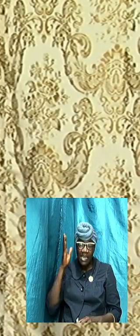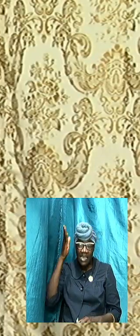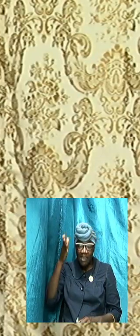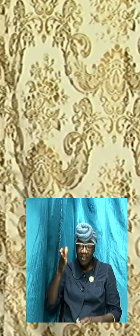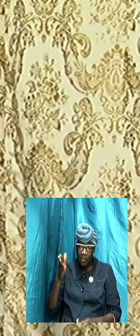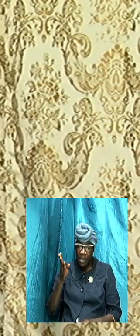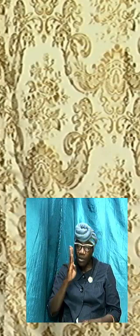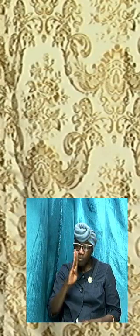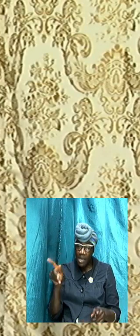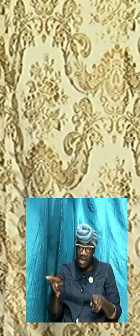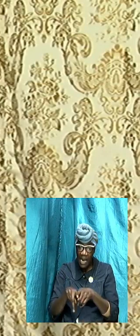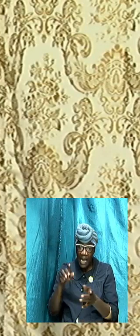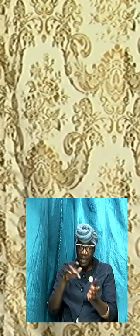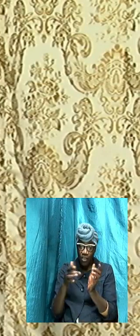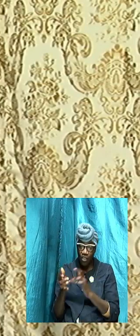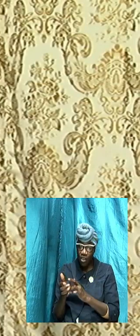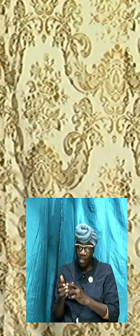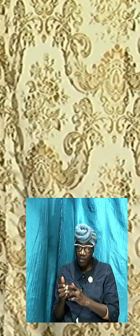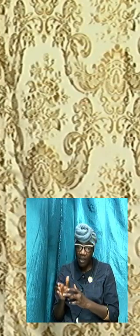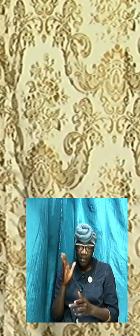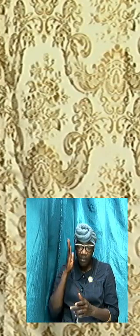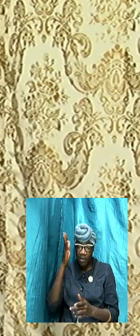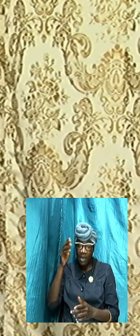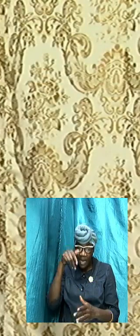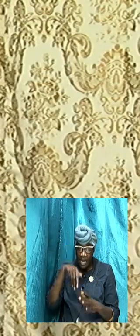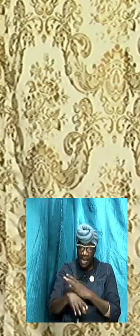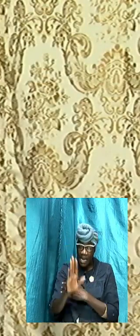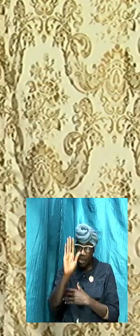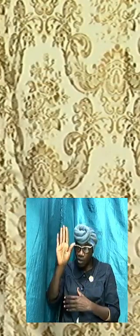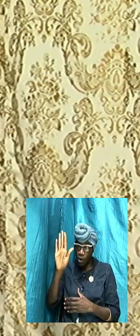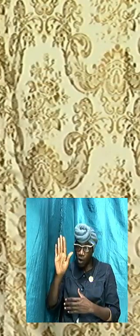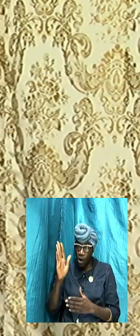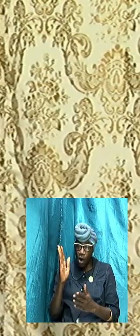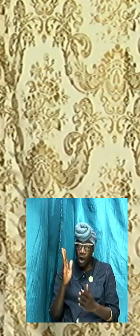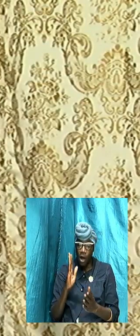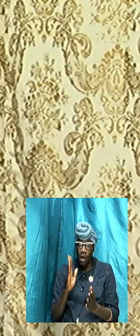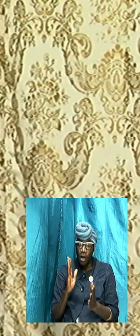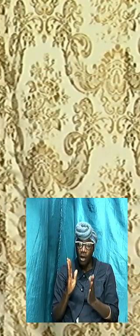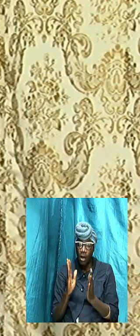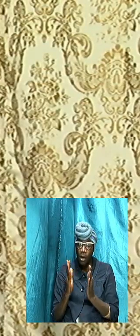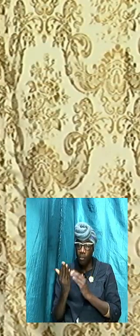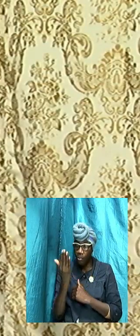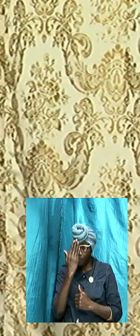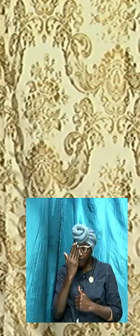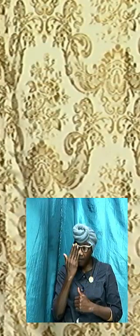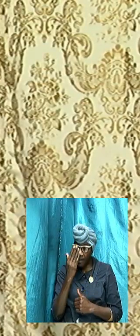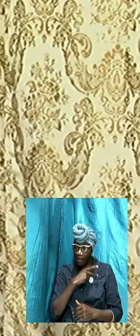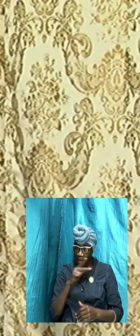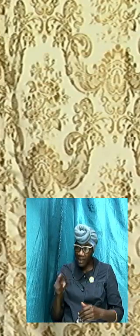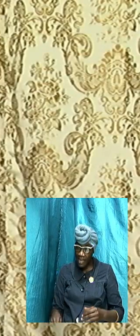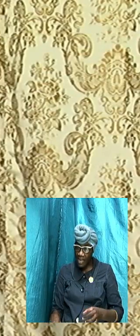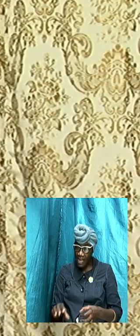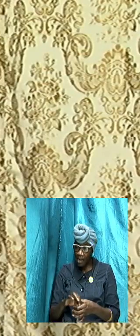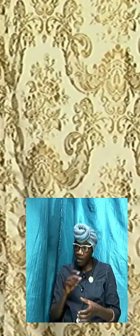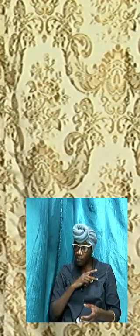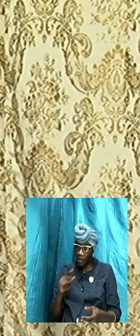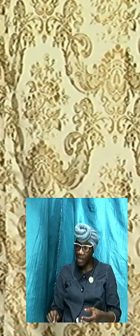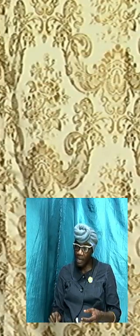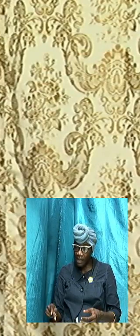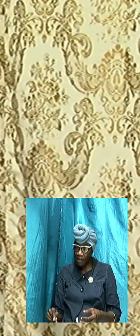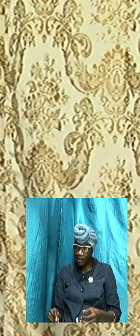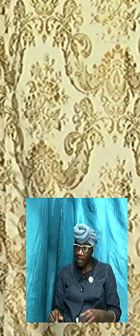ultimate destiny, hallelujah, is to be in your presence. Hallelujah. To be in the presence of the King of Kings. To tabernacle in your